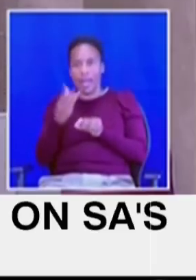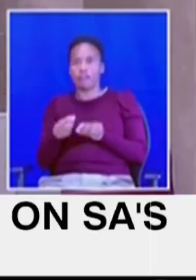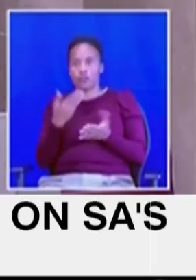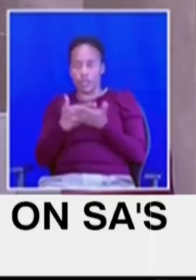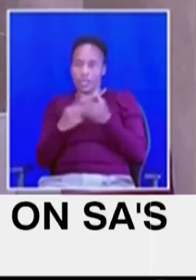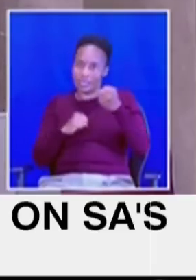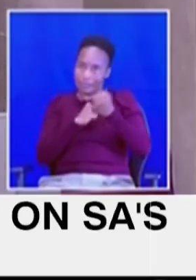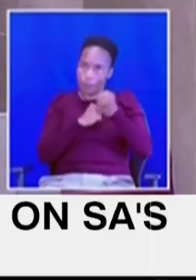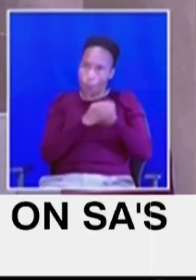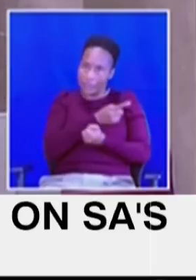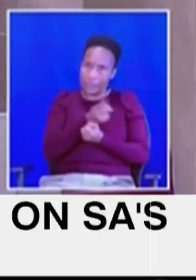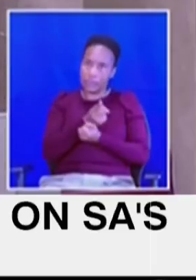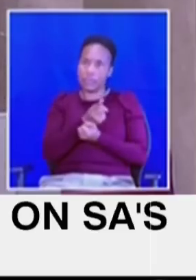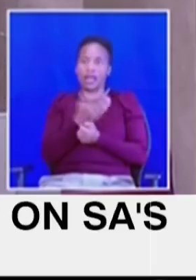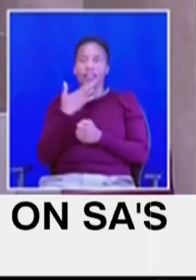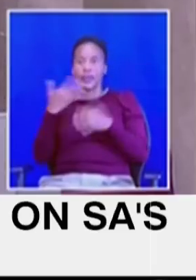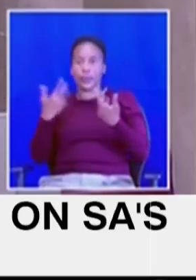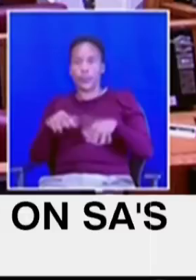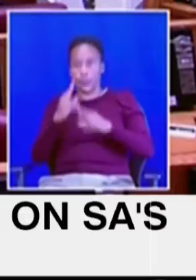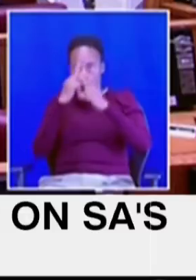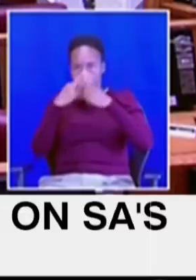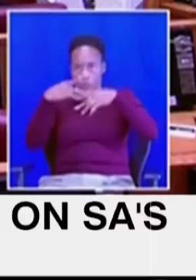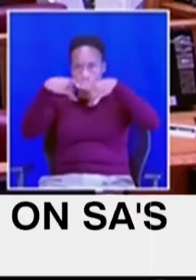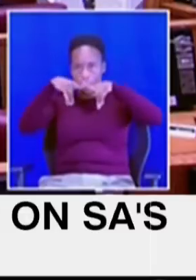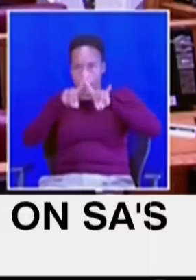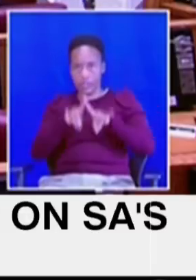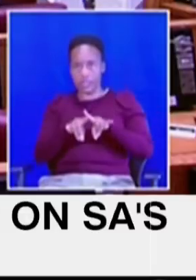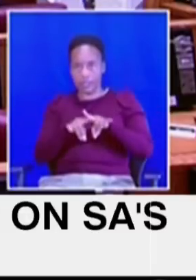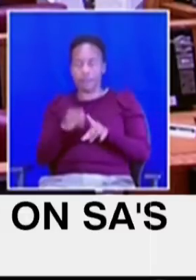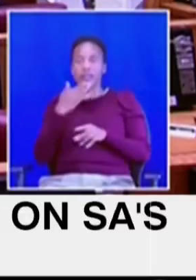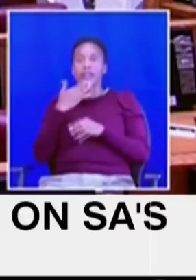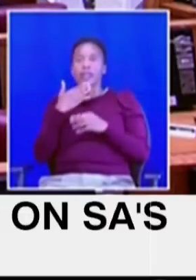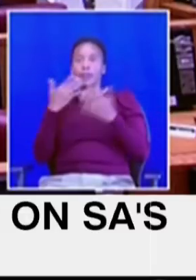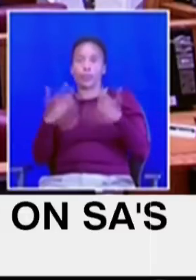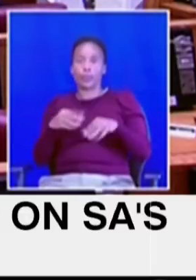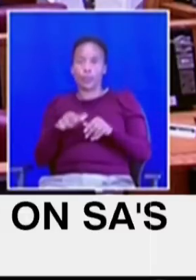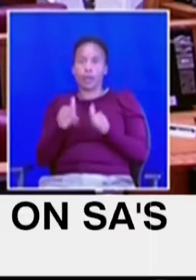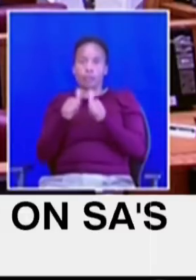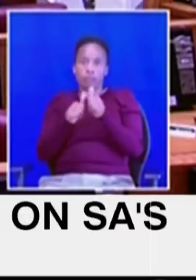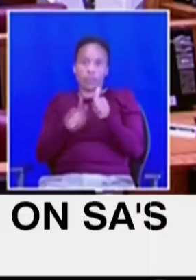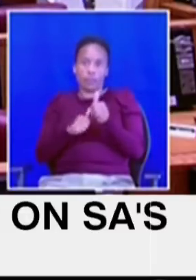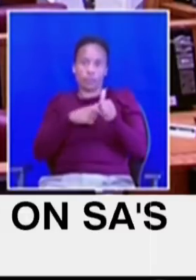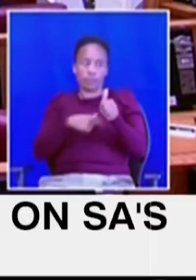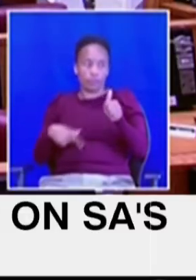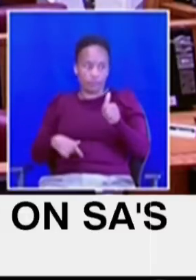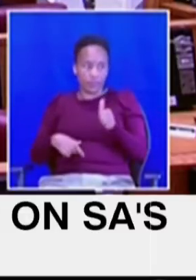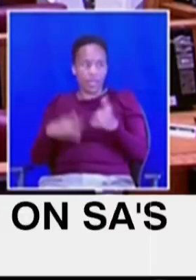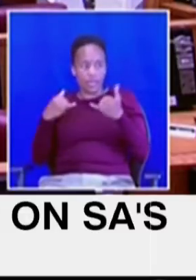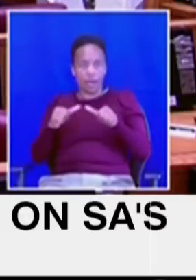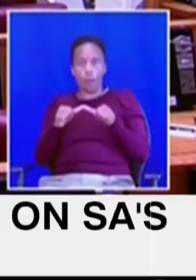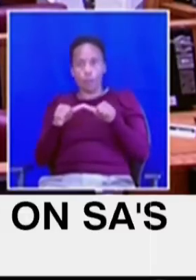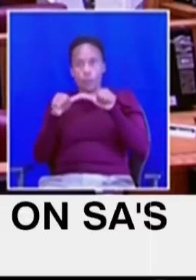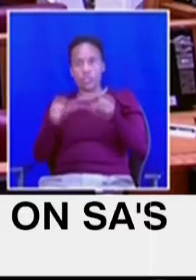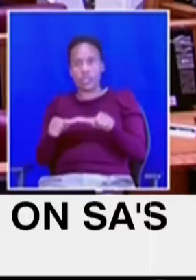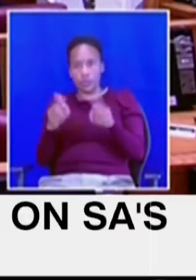much, Honorable Chairperson. Thank you very much, Deputy President. We'll now proceed